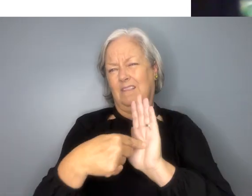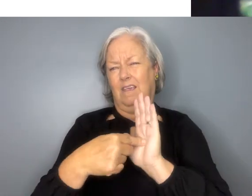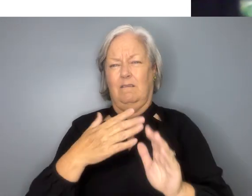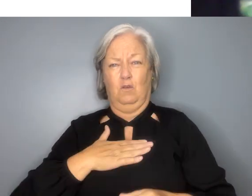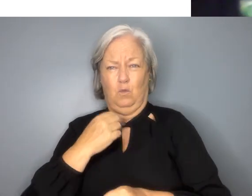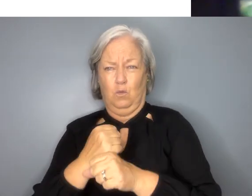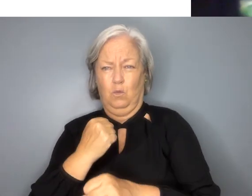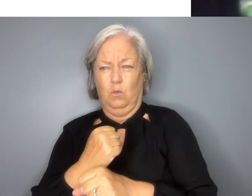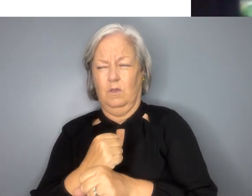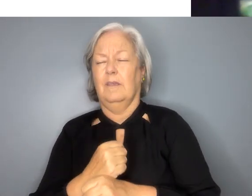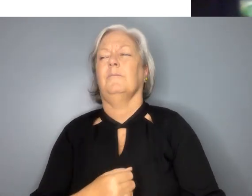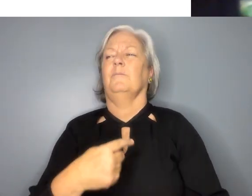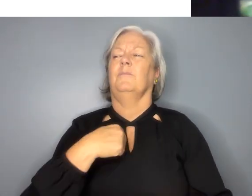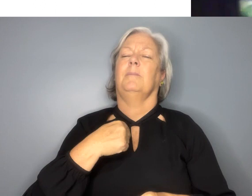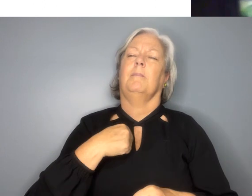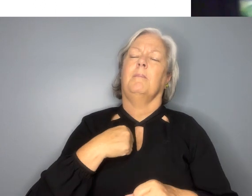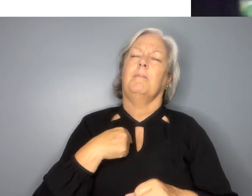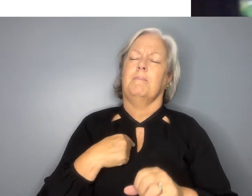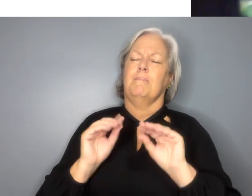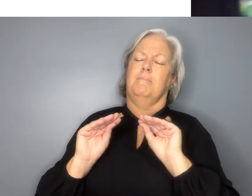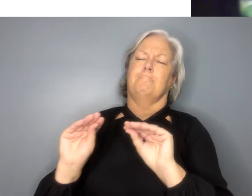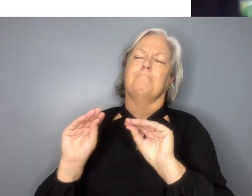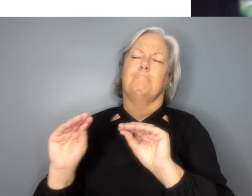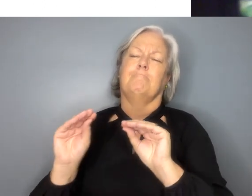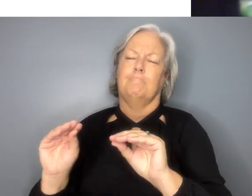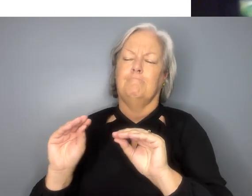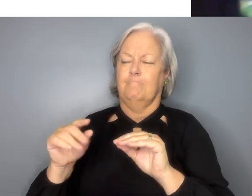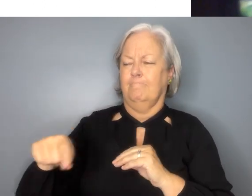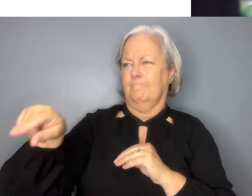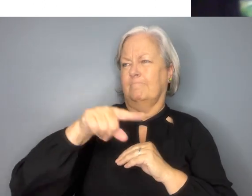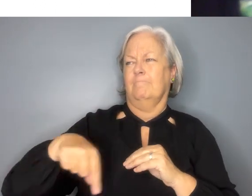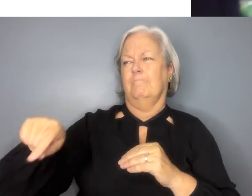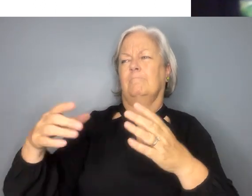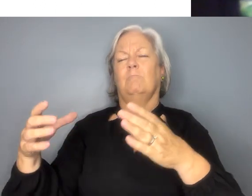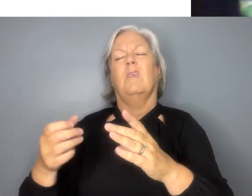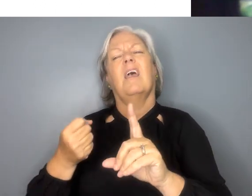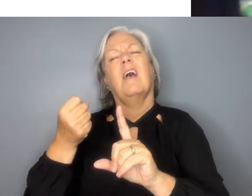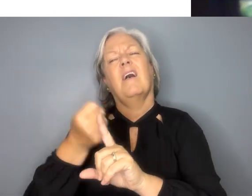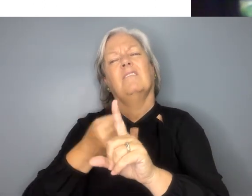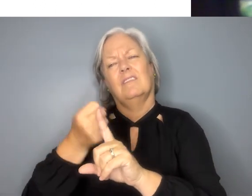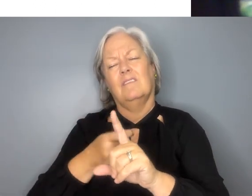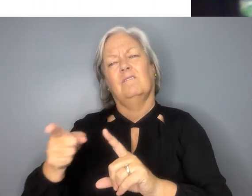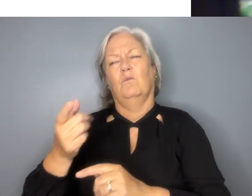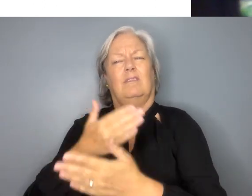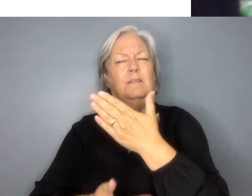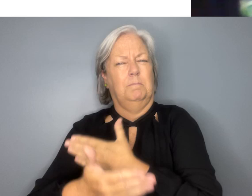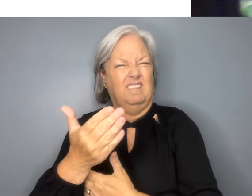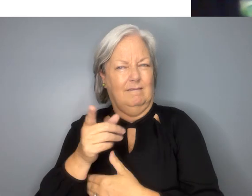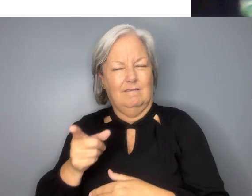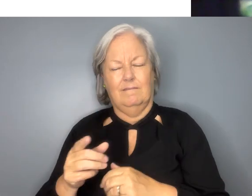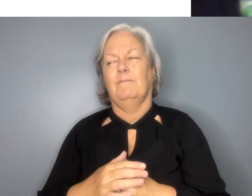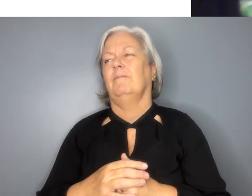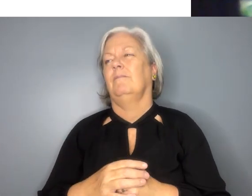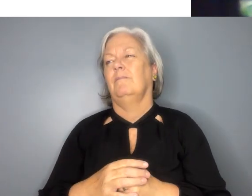an example from my work, I was teaching a group of advocates for intellectual disability